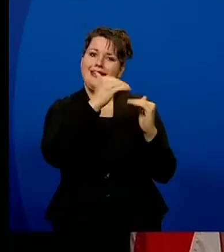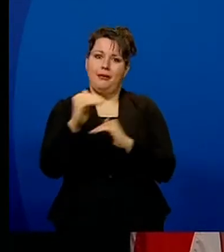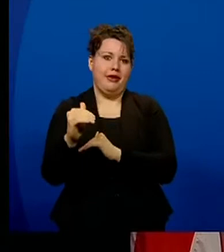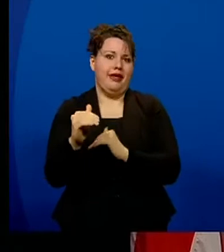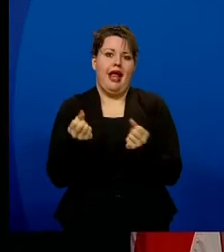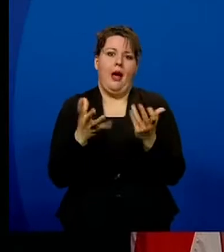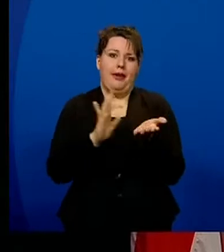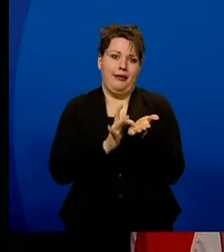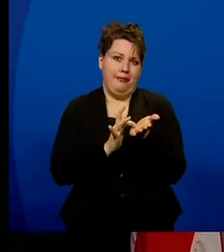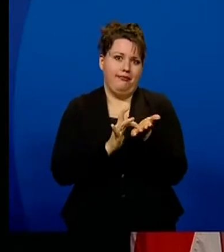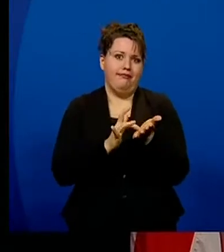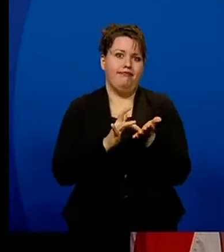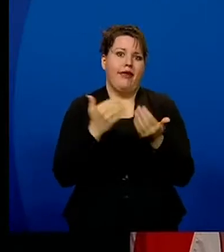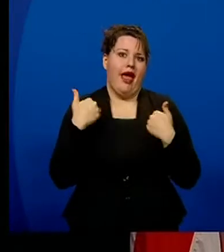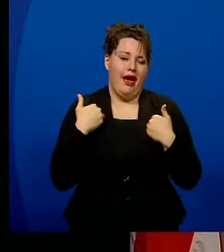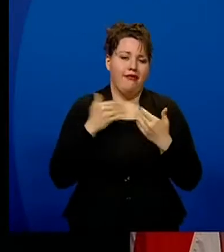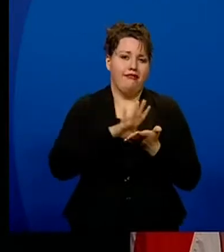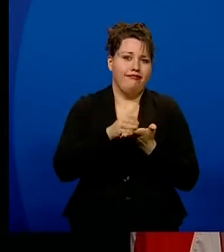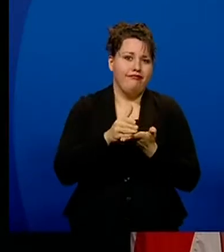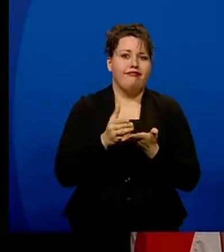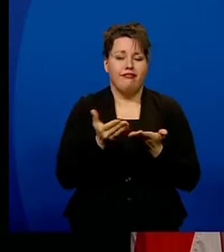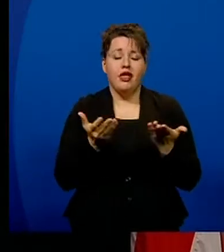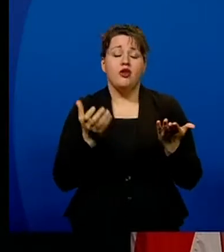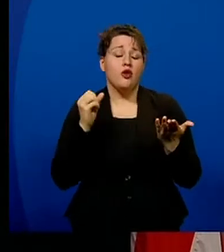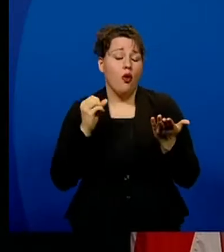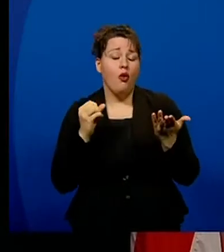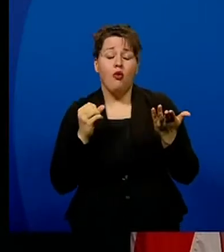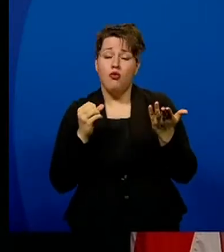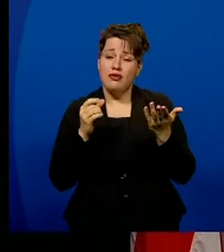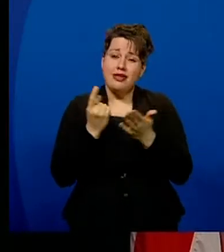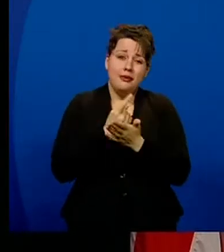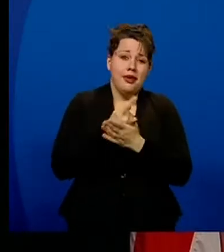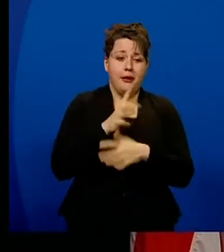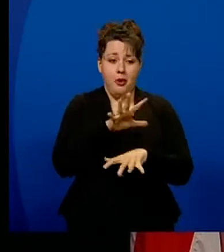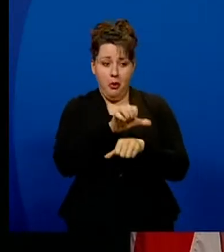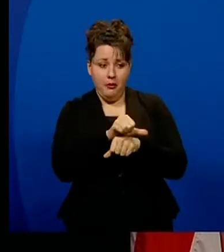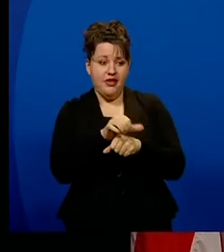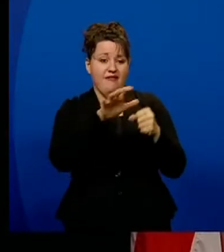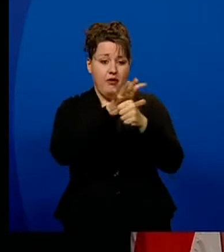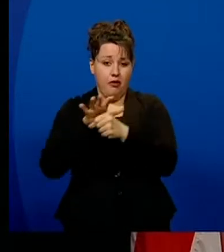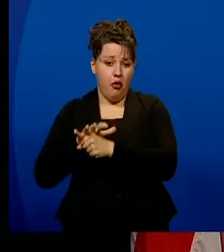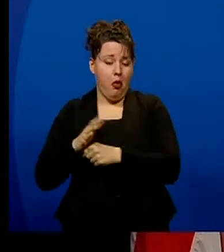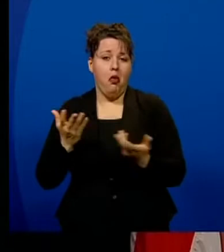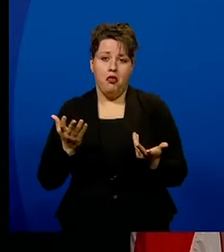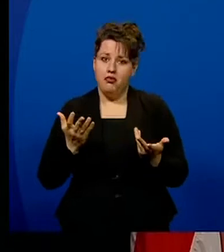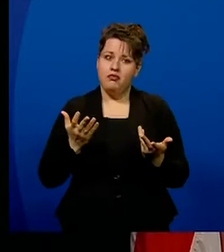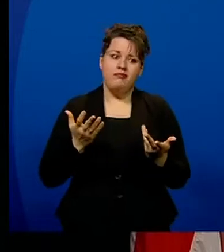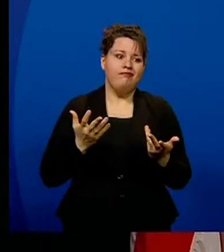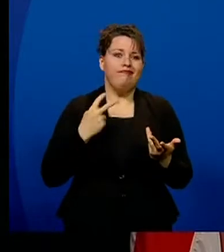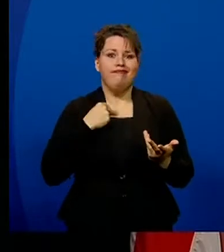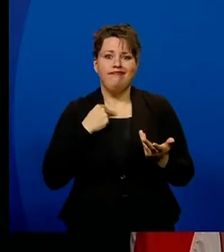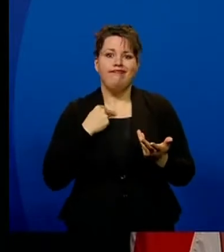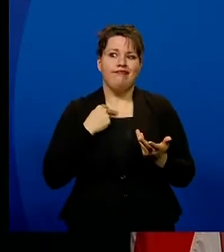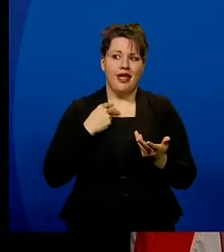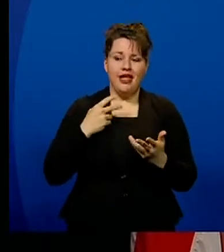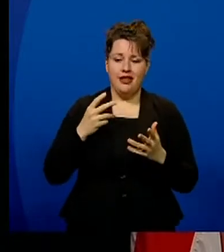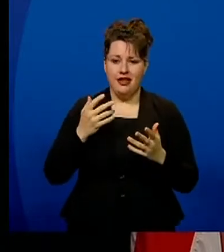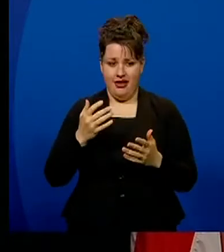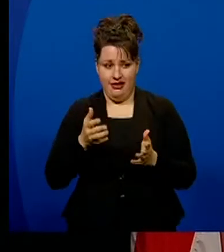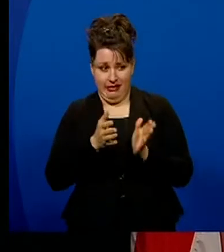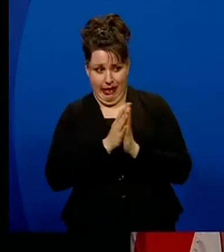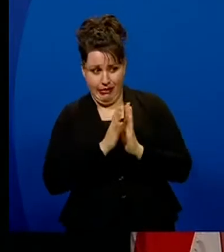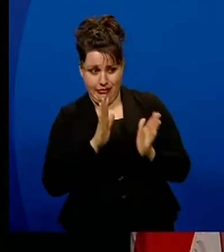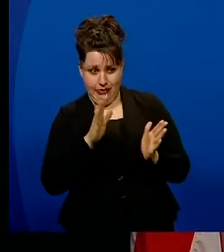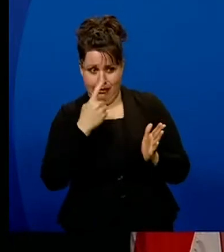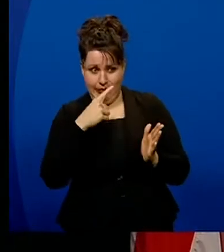of vaccine doses that are available. So there are times when appointments fill up in some areas and callers are asked to